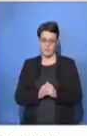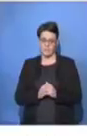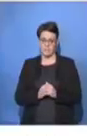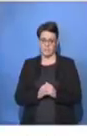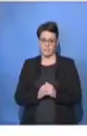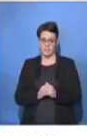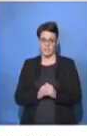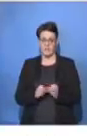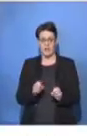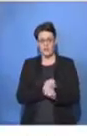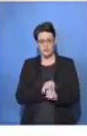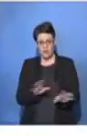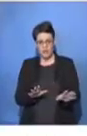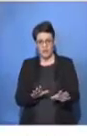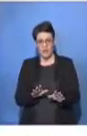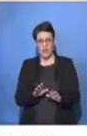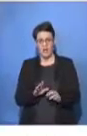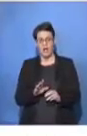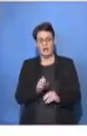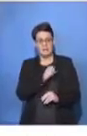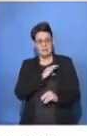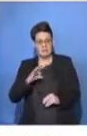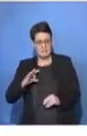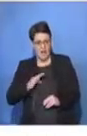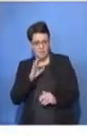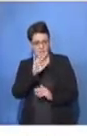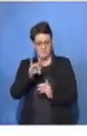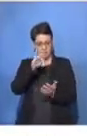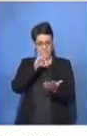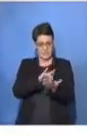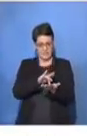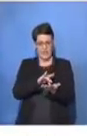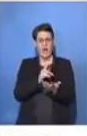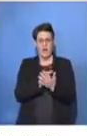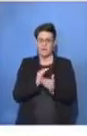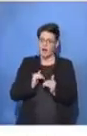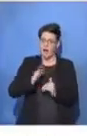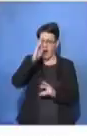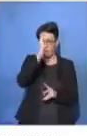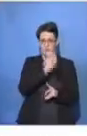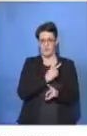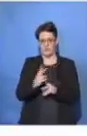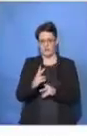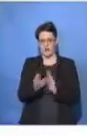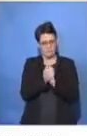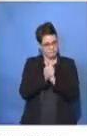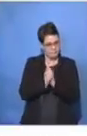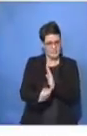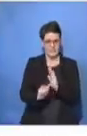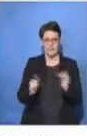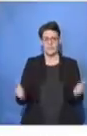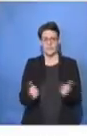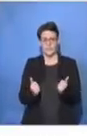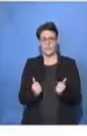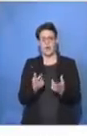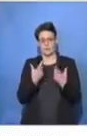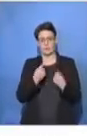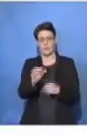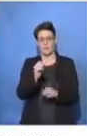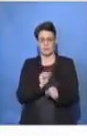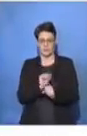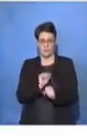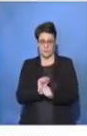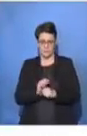Generally, polling officials demonstrated a high level of professionalism and competence in discharging their